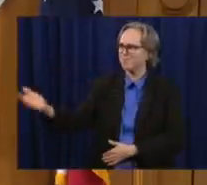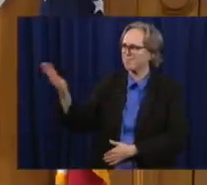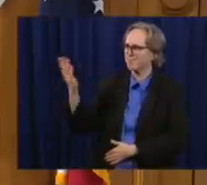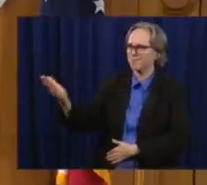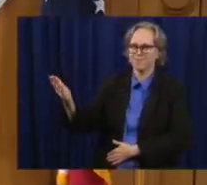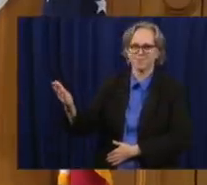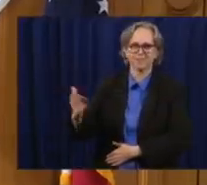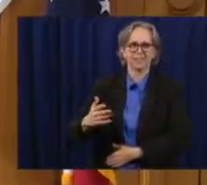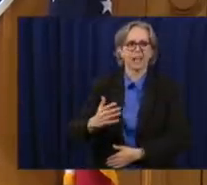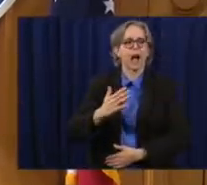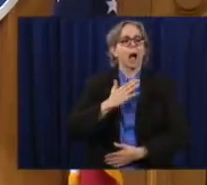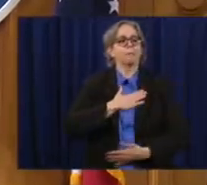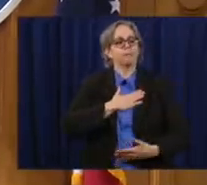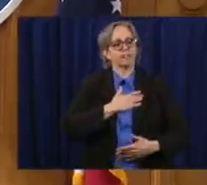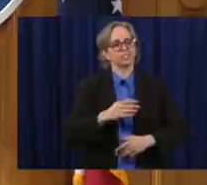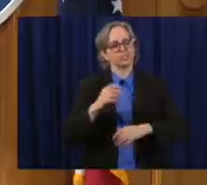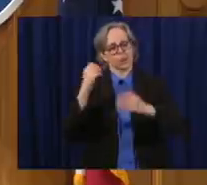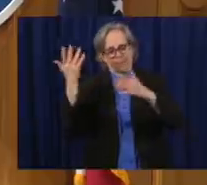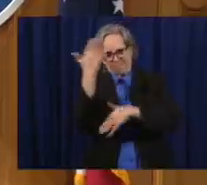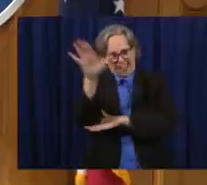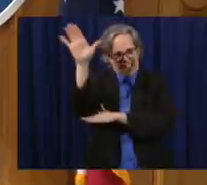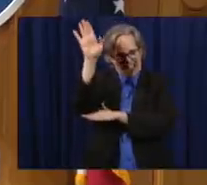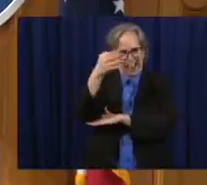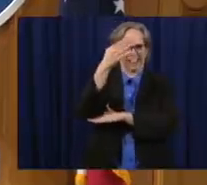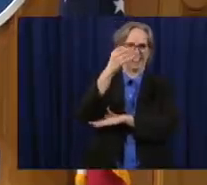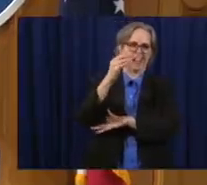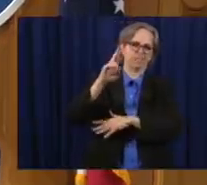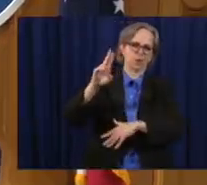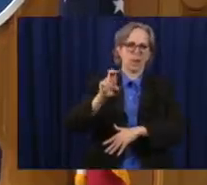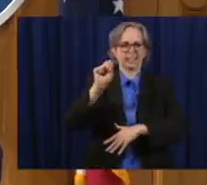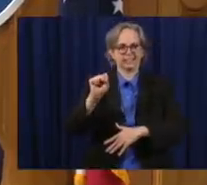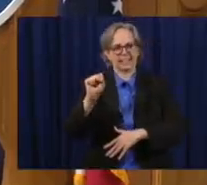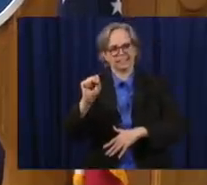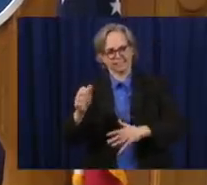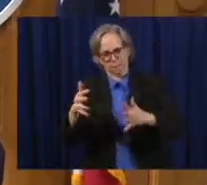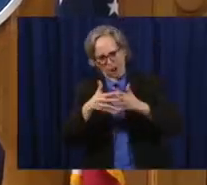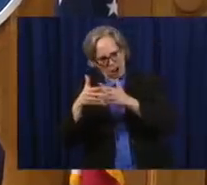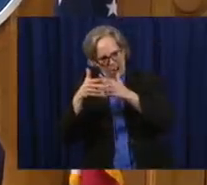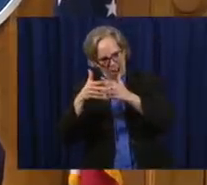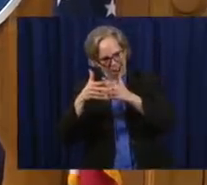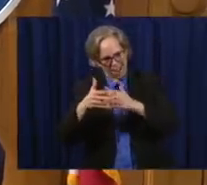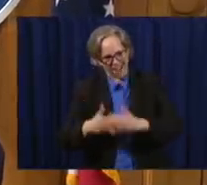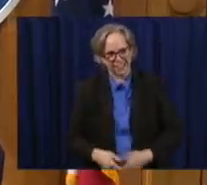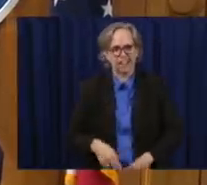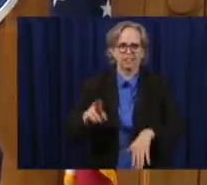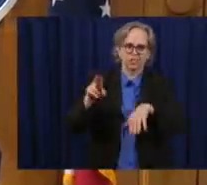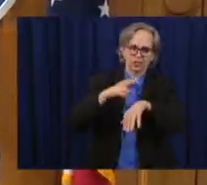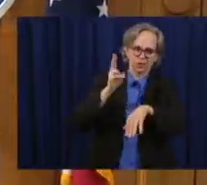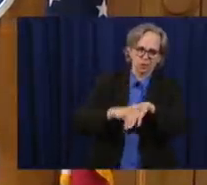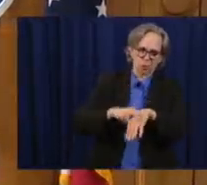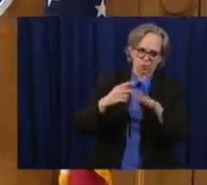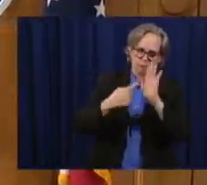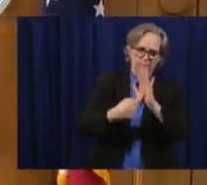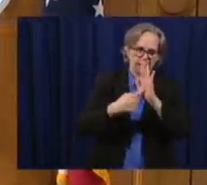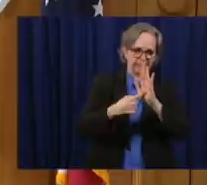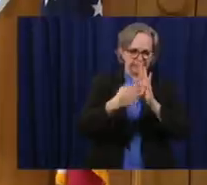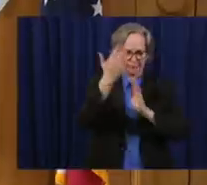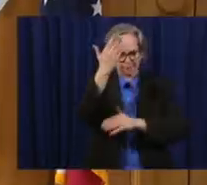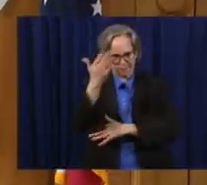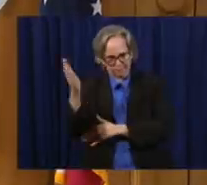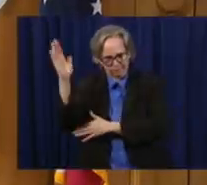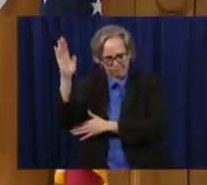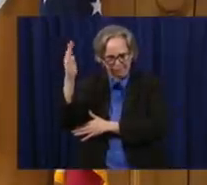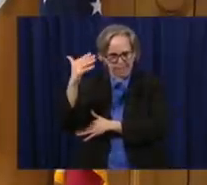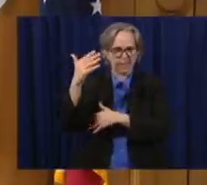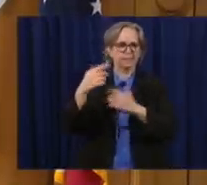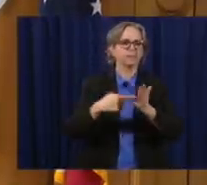I pledge allegiance to the flag of the United States of America and to the republic for which